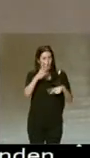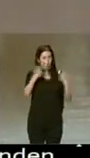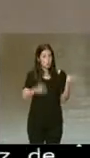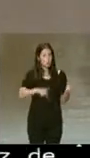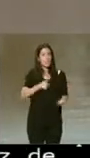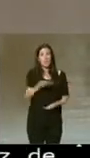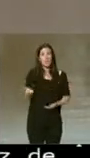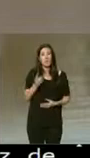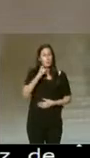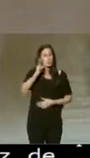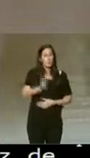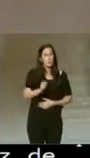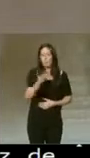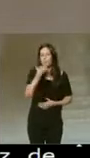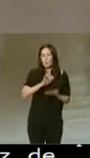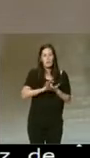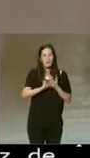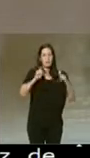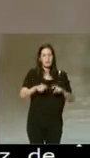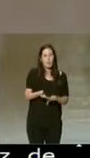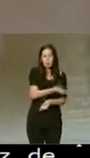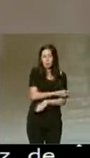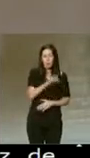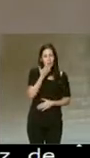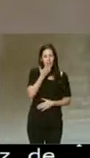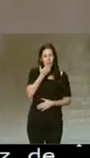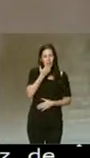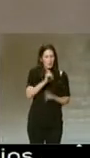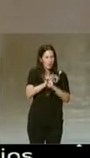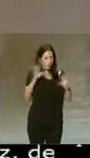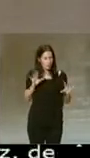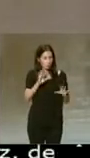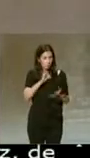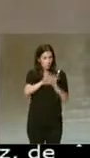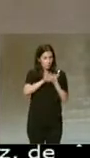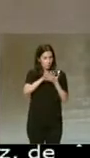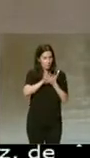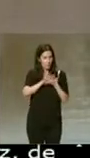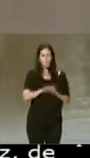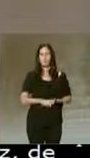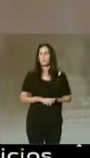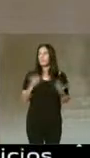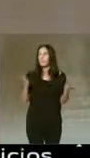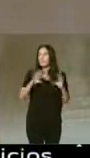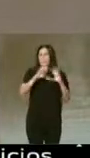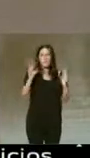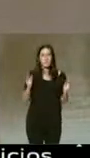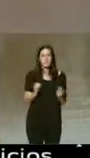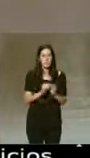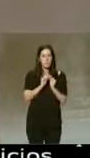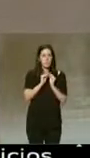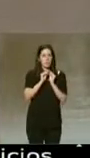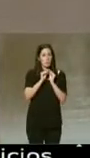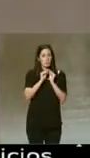those that are provided to the public sector. For example, if you want to ask for an appointment at the